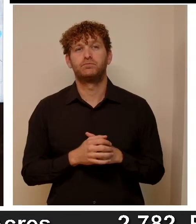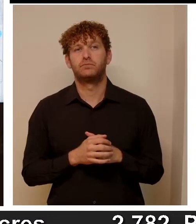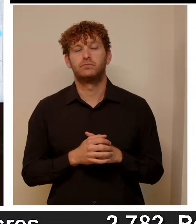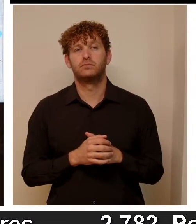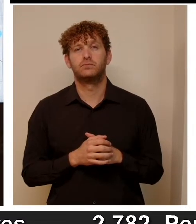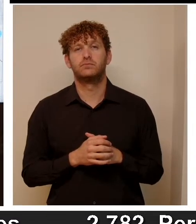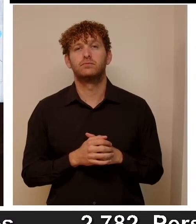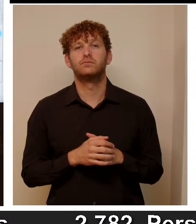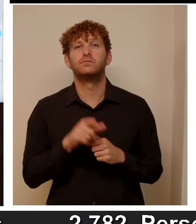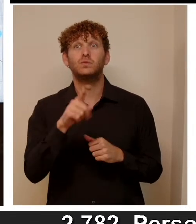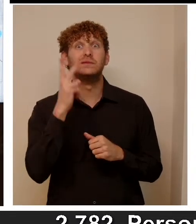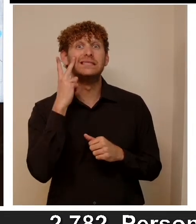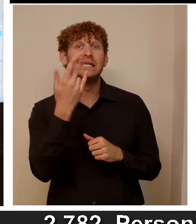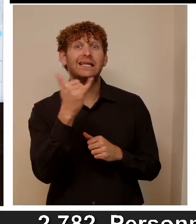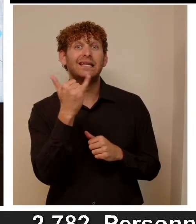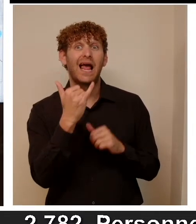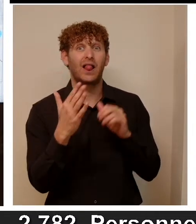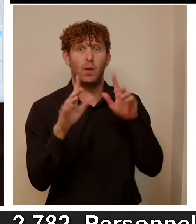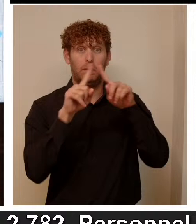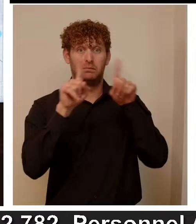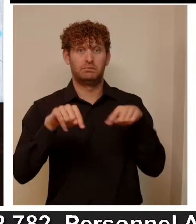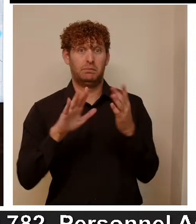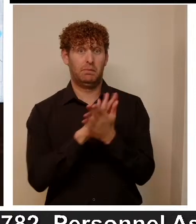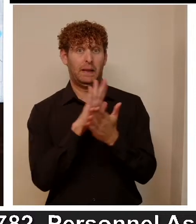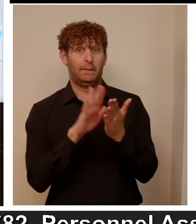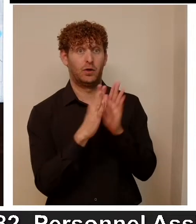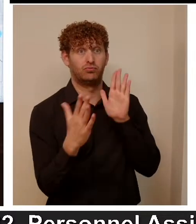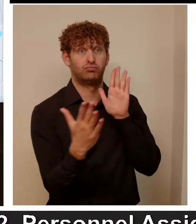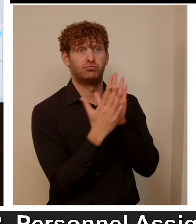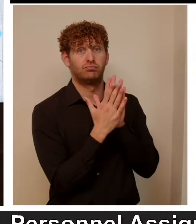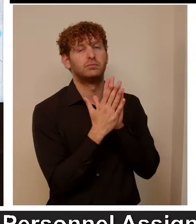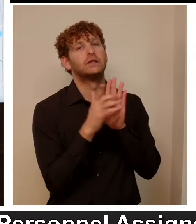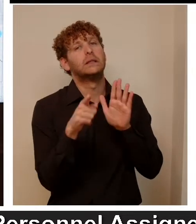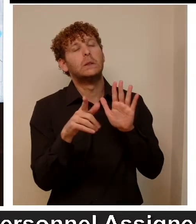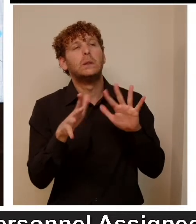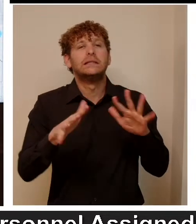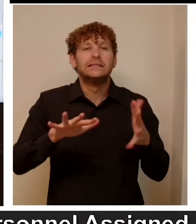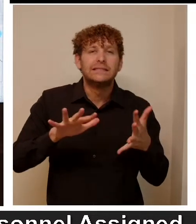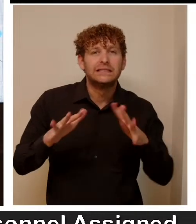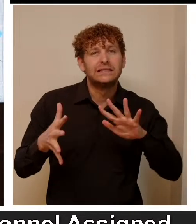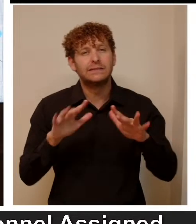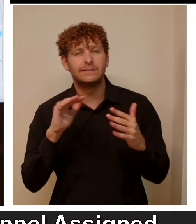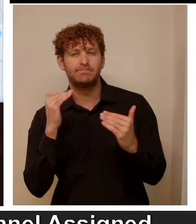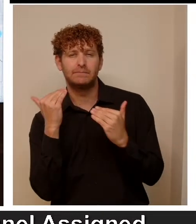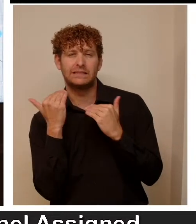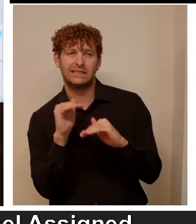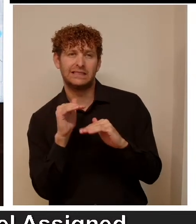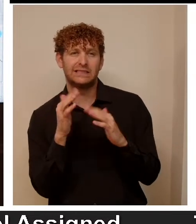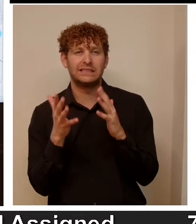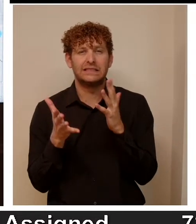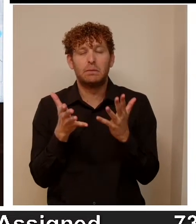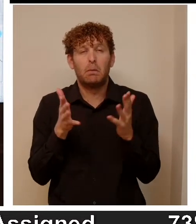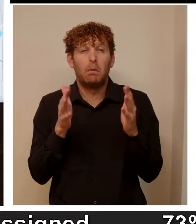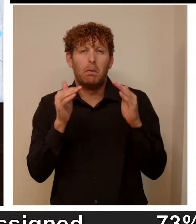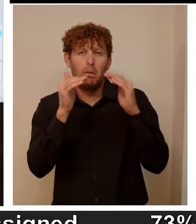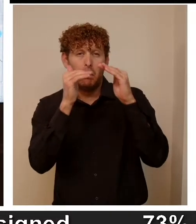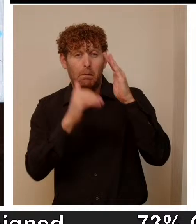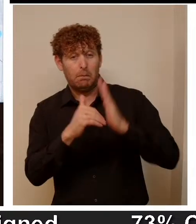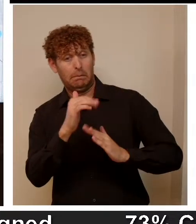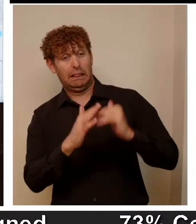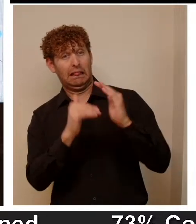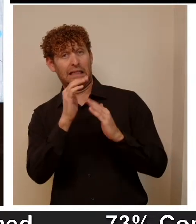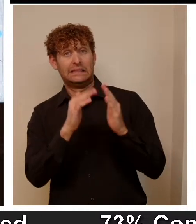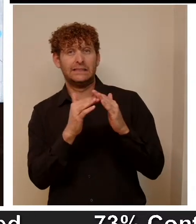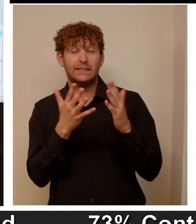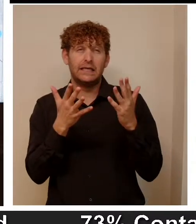A yellow tagged building is partially restricted for use. This means that some of the areas of the building are unsafe, but